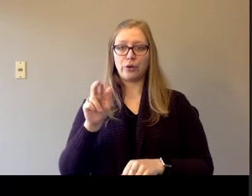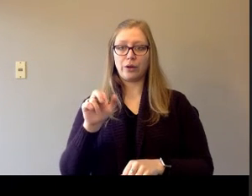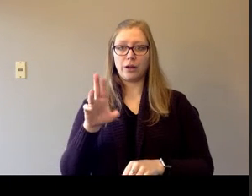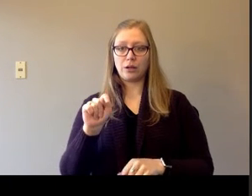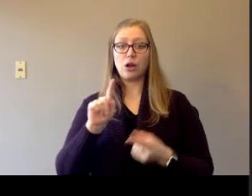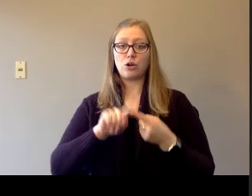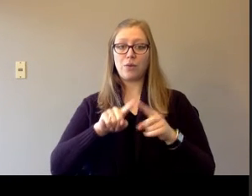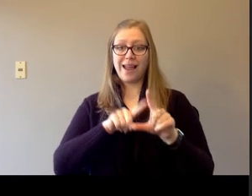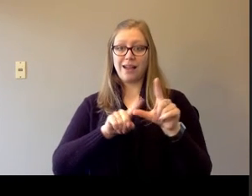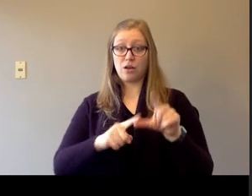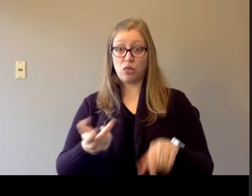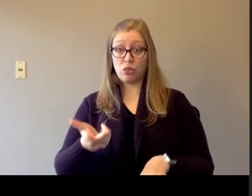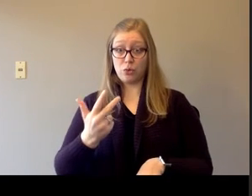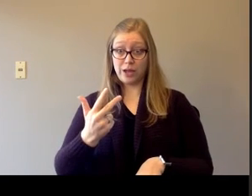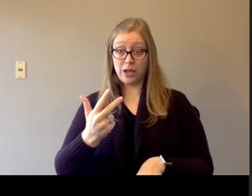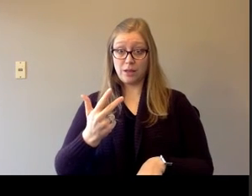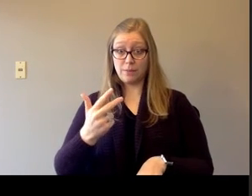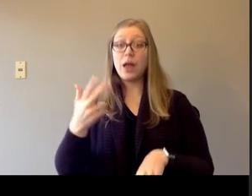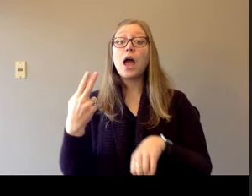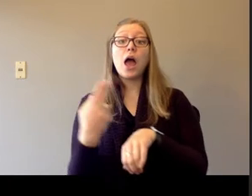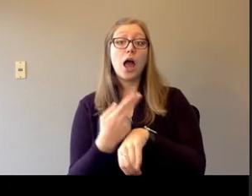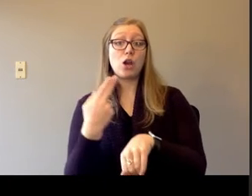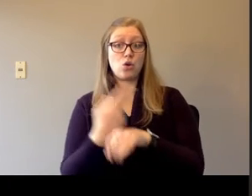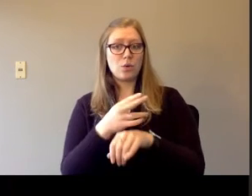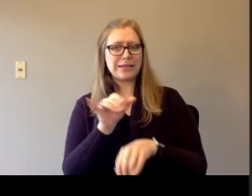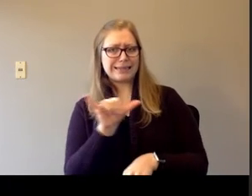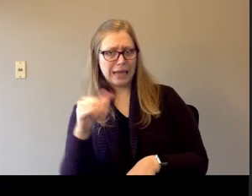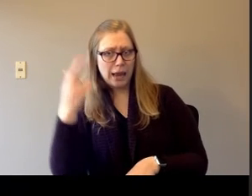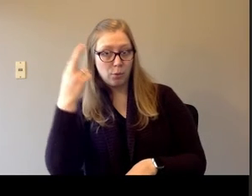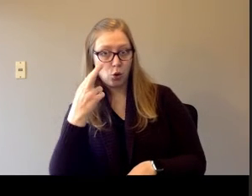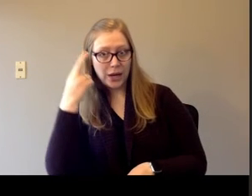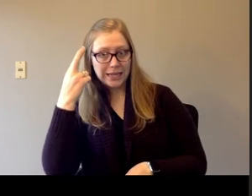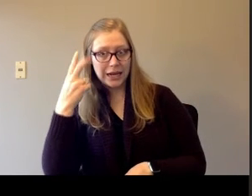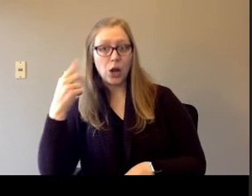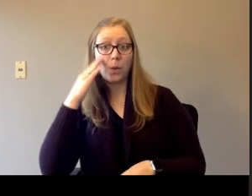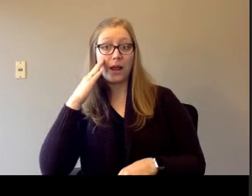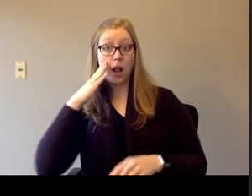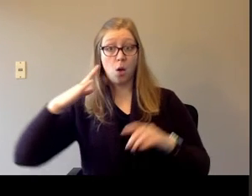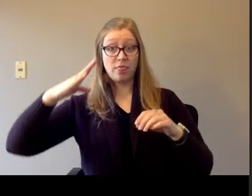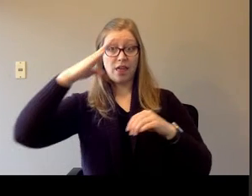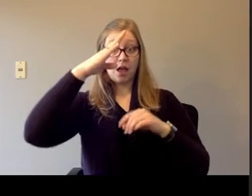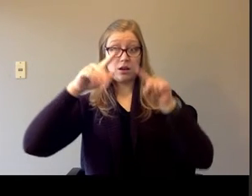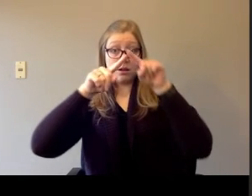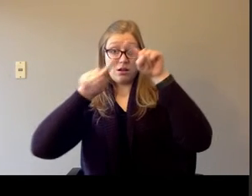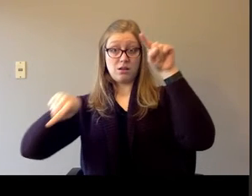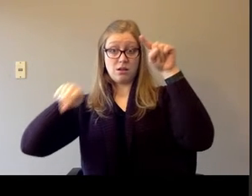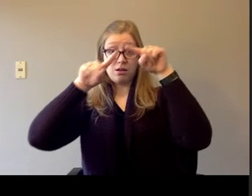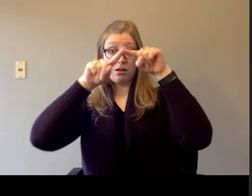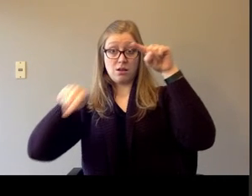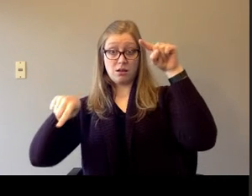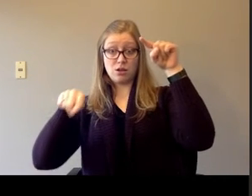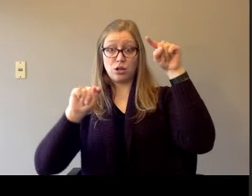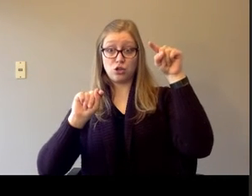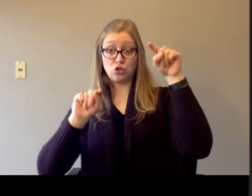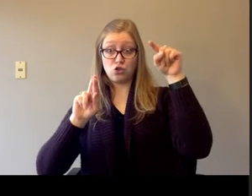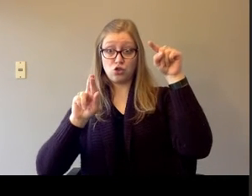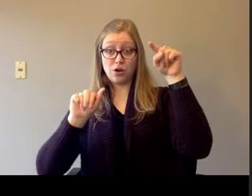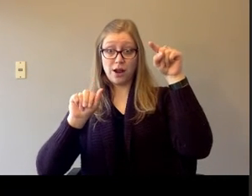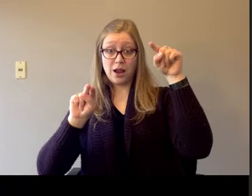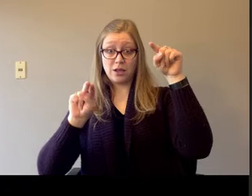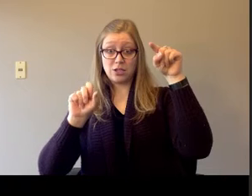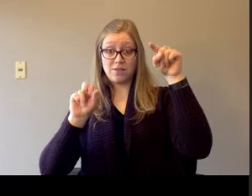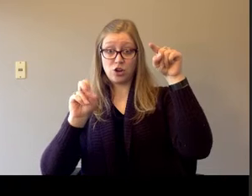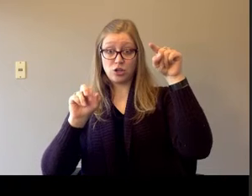I also know that this transversal from this side of the triangle makes angle 1 and angle 4 alternate